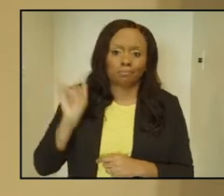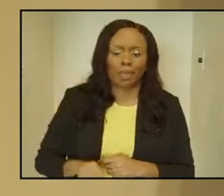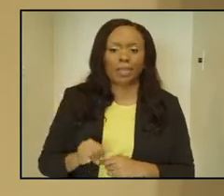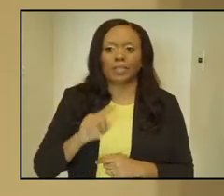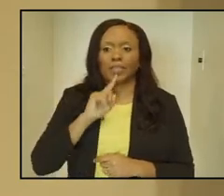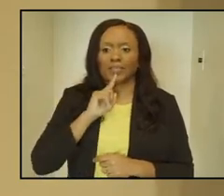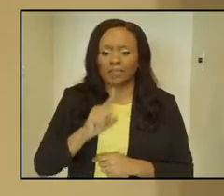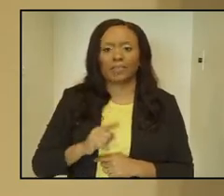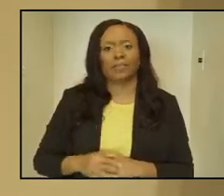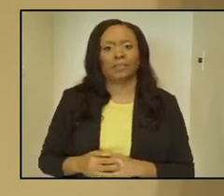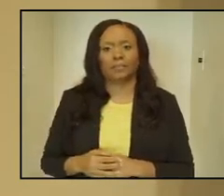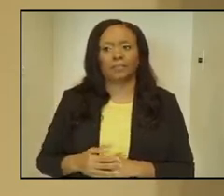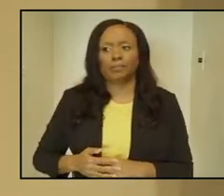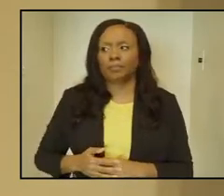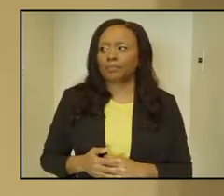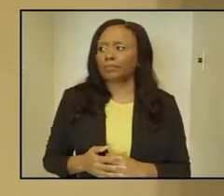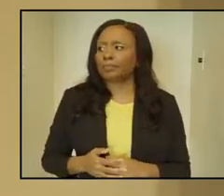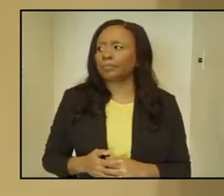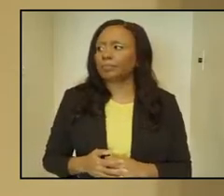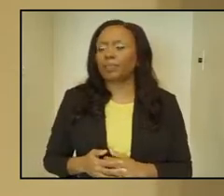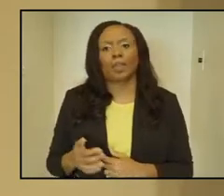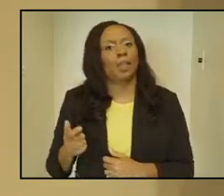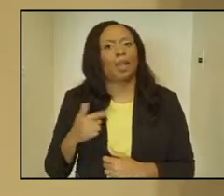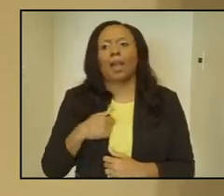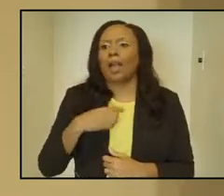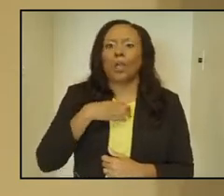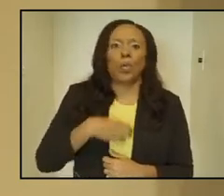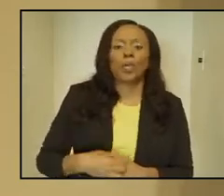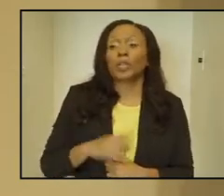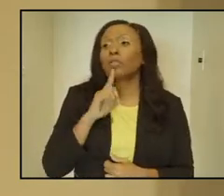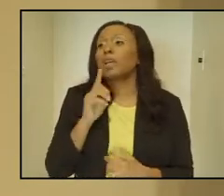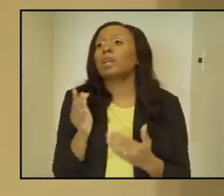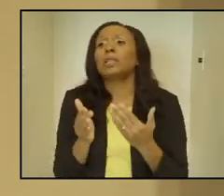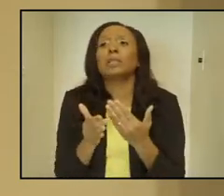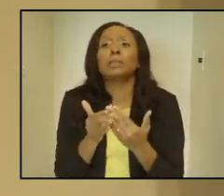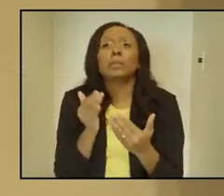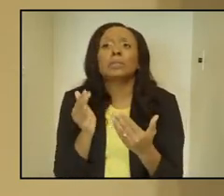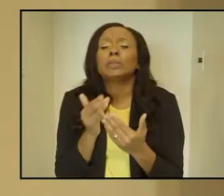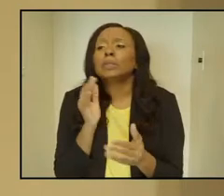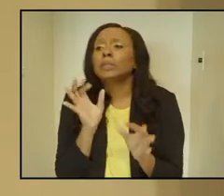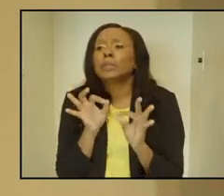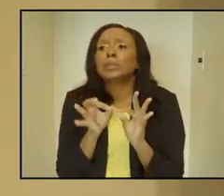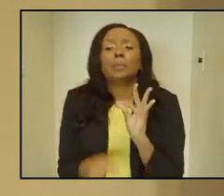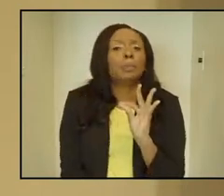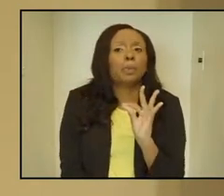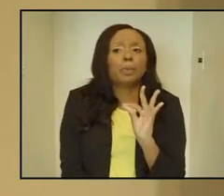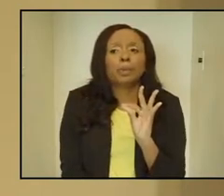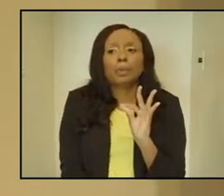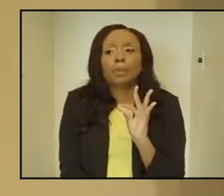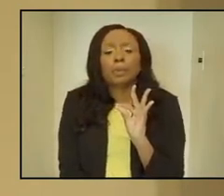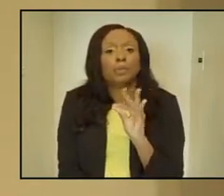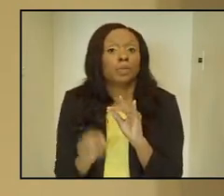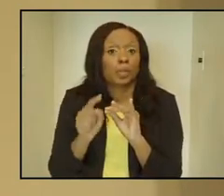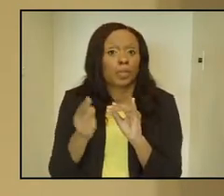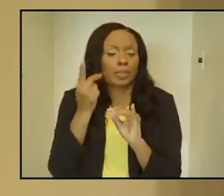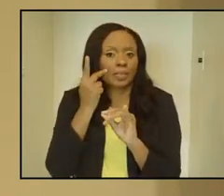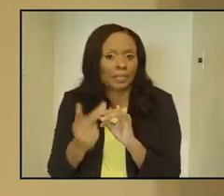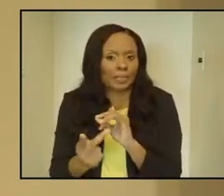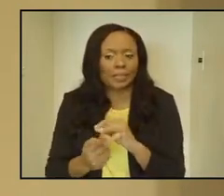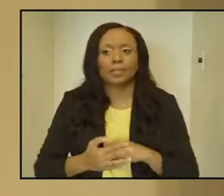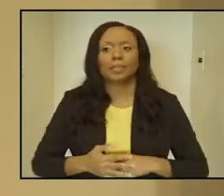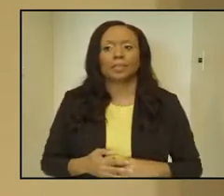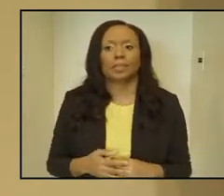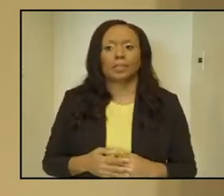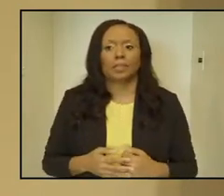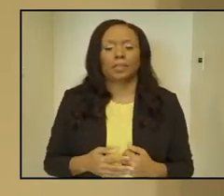I wish it was as easy as putting bricks on top of each other, so that you could see in a tangible way. But because